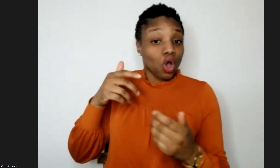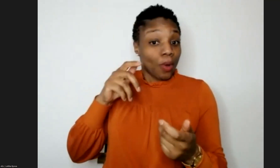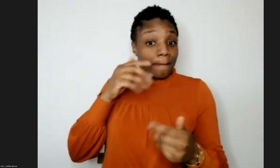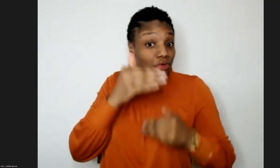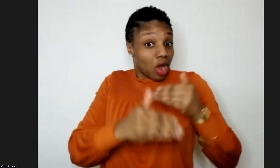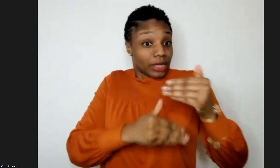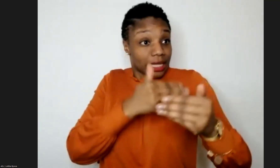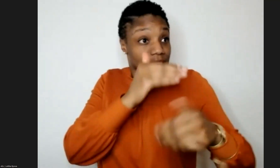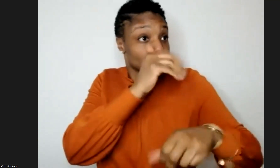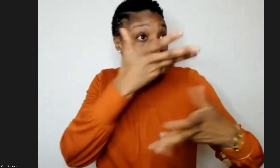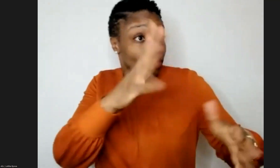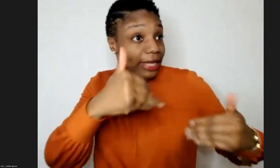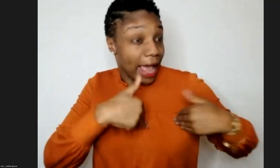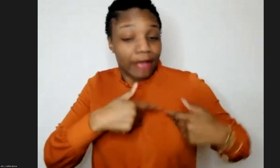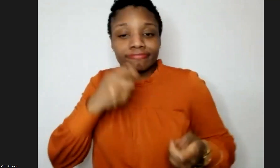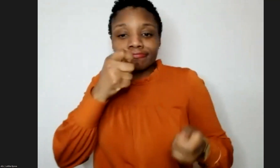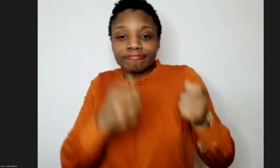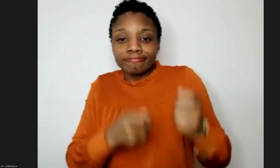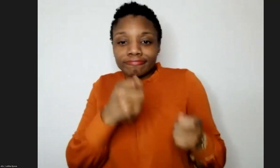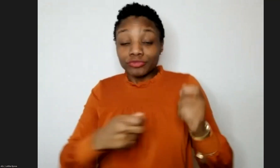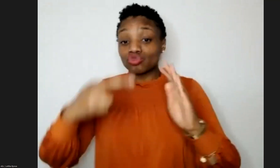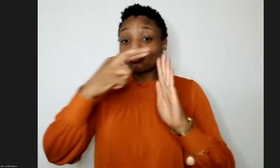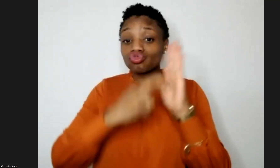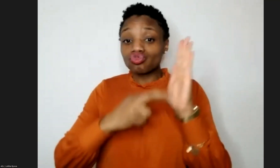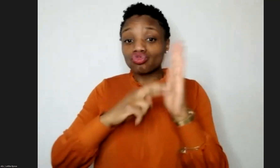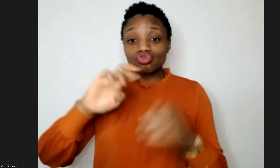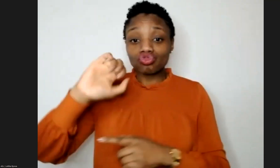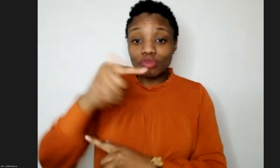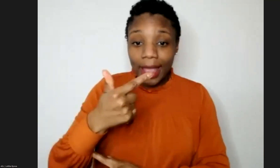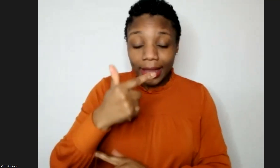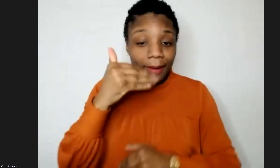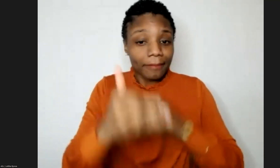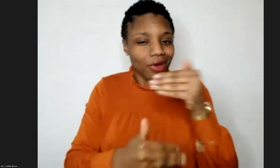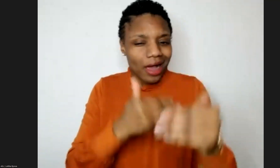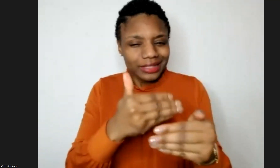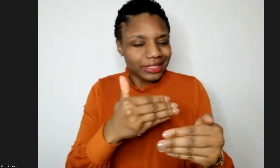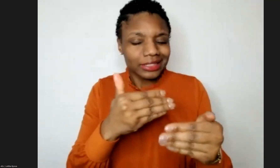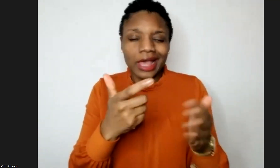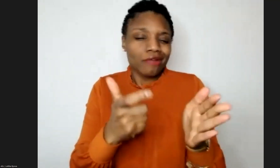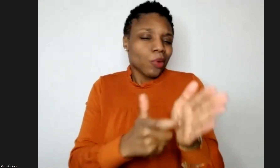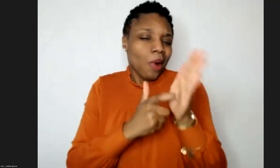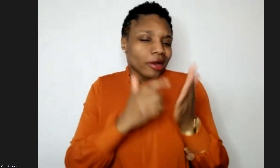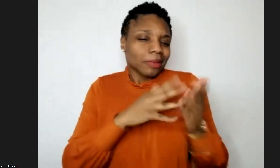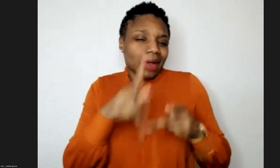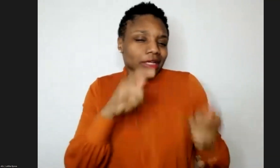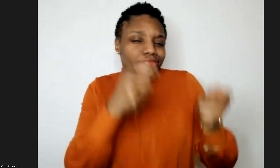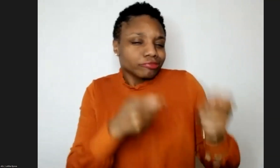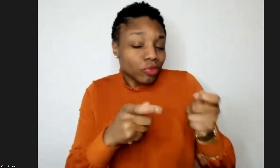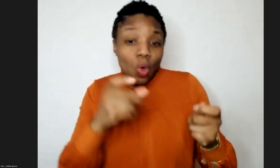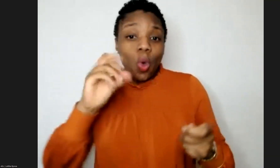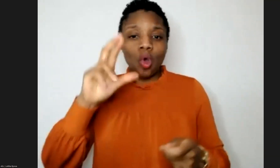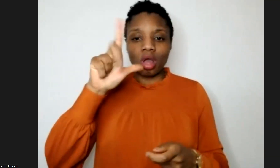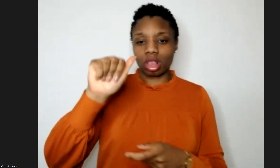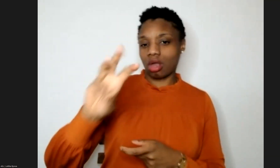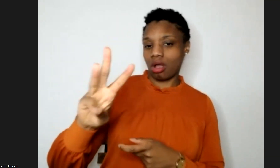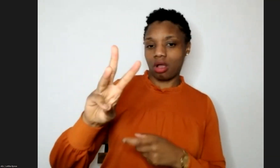agencies already have, regulatory processes, which require some kind of formal rulemaking process, or legislative changes. So changes